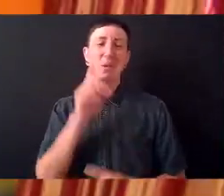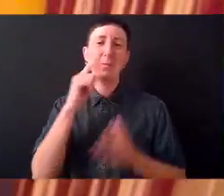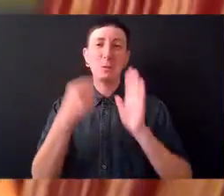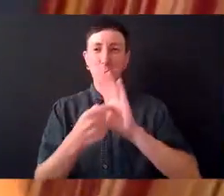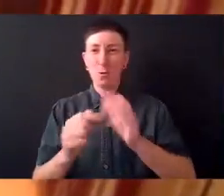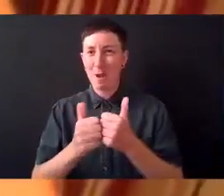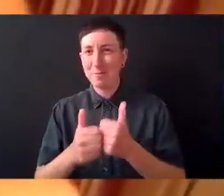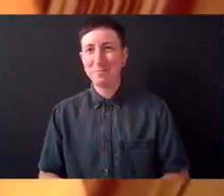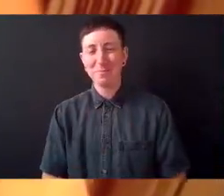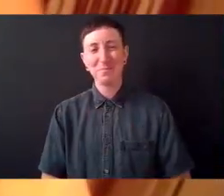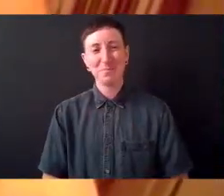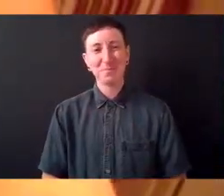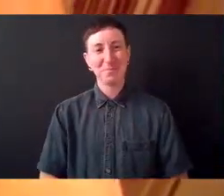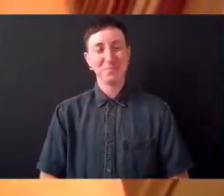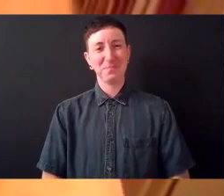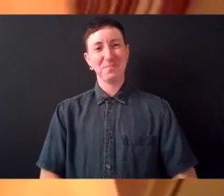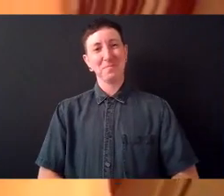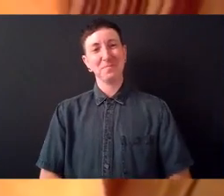right down here.